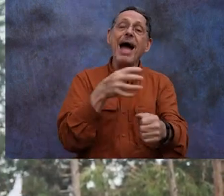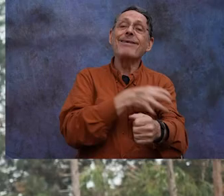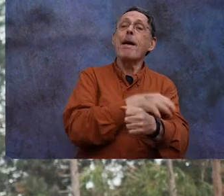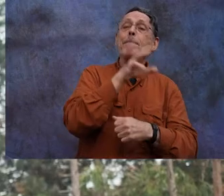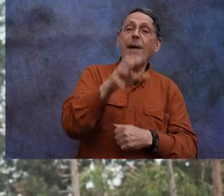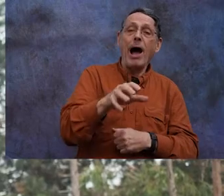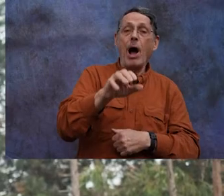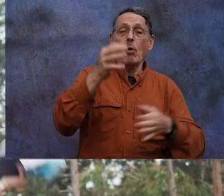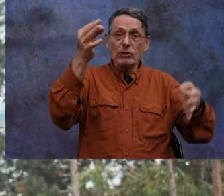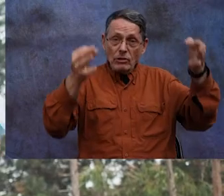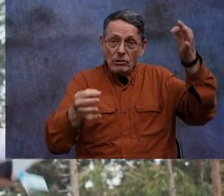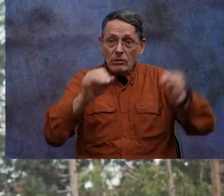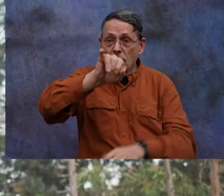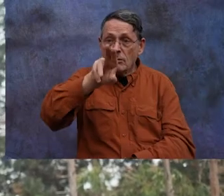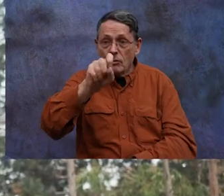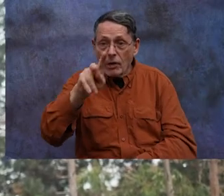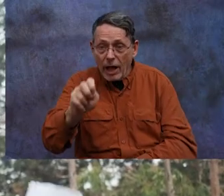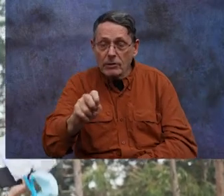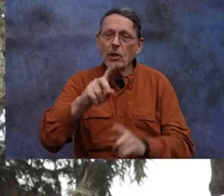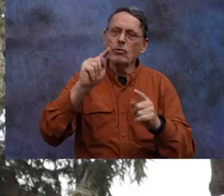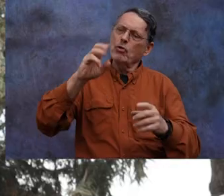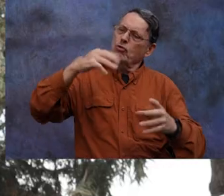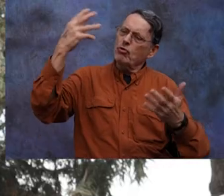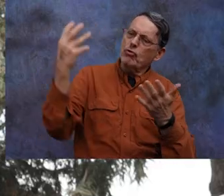Empowers justice to